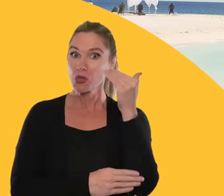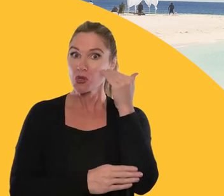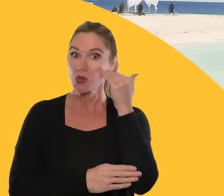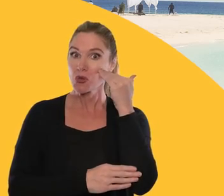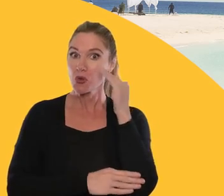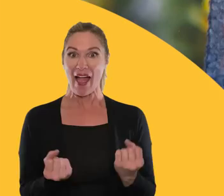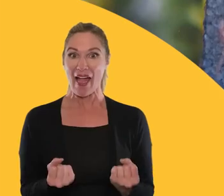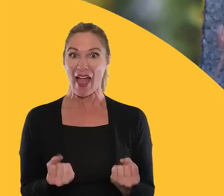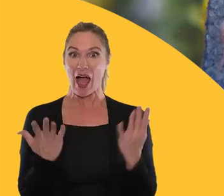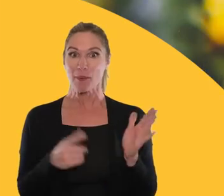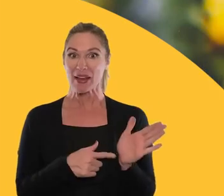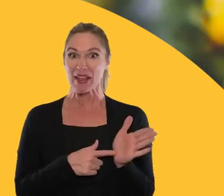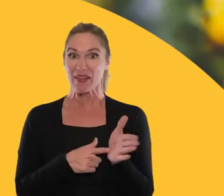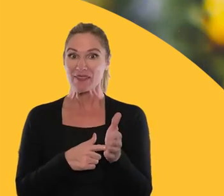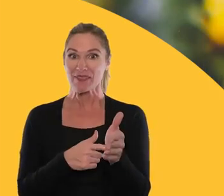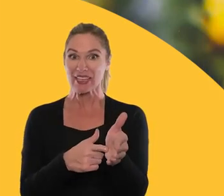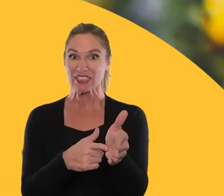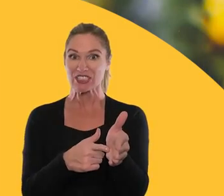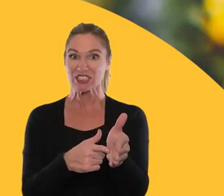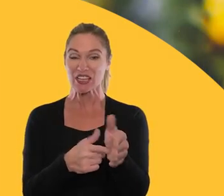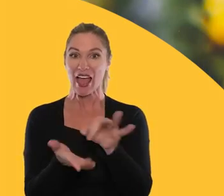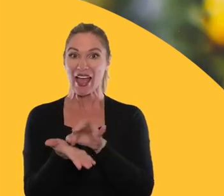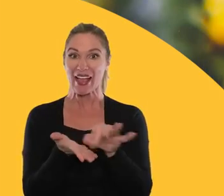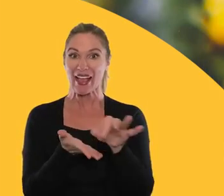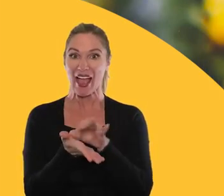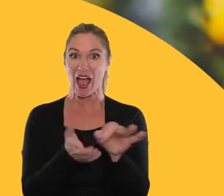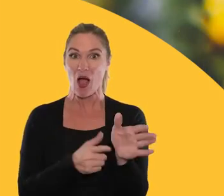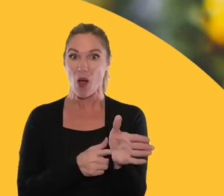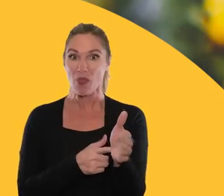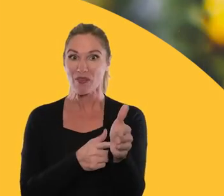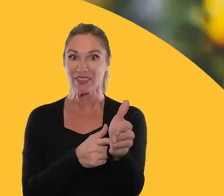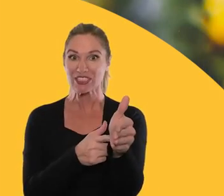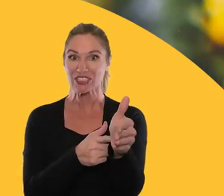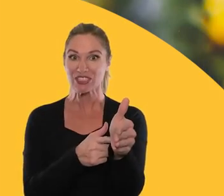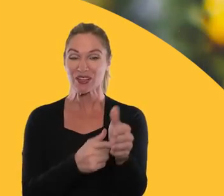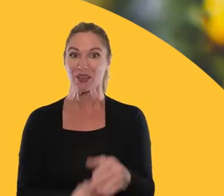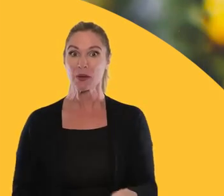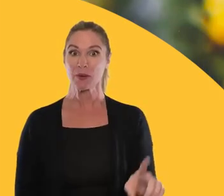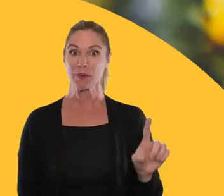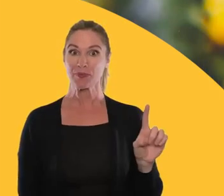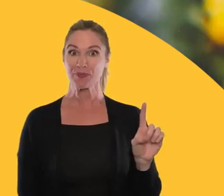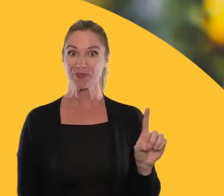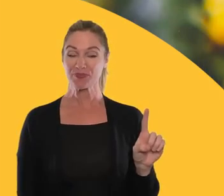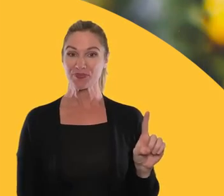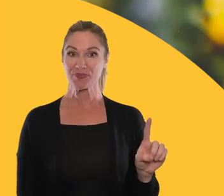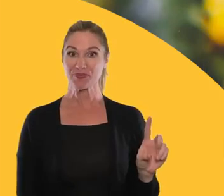follow along. How many fish do we have? Let's count the fish.